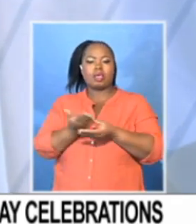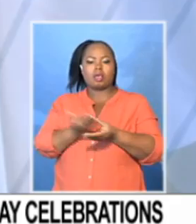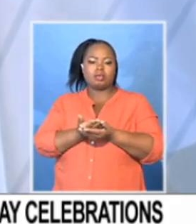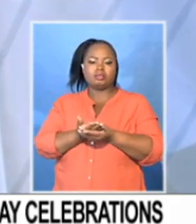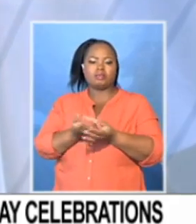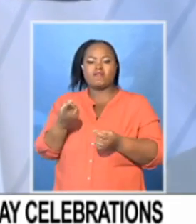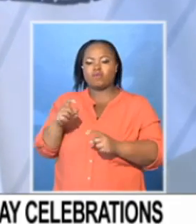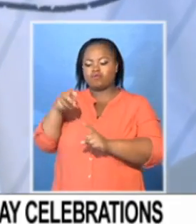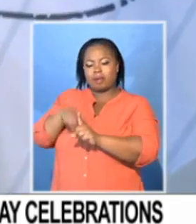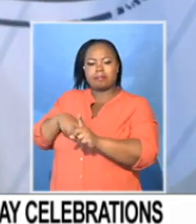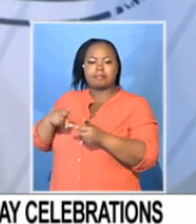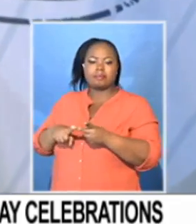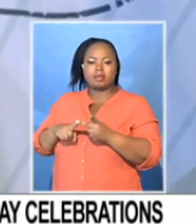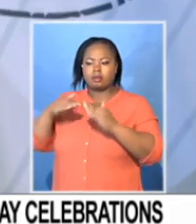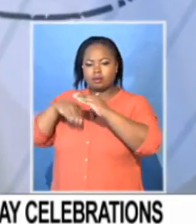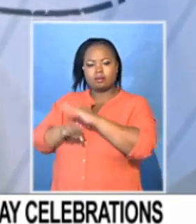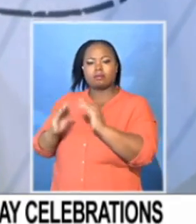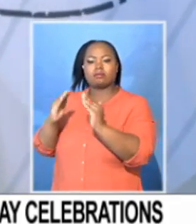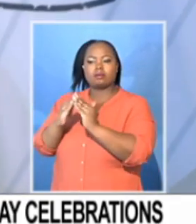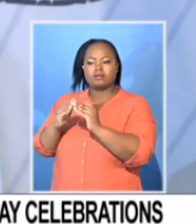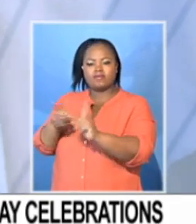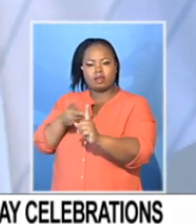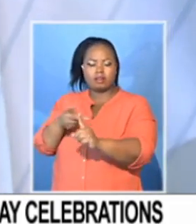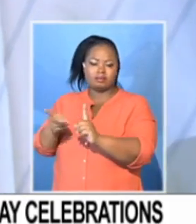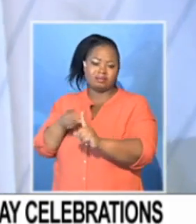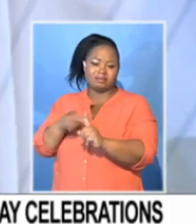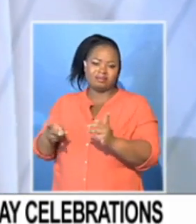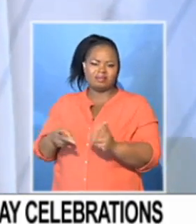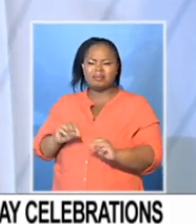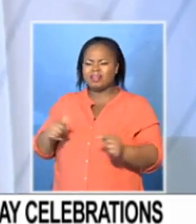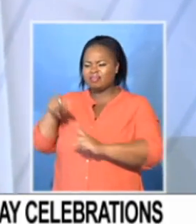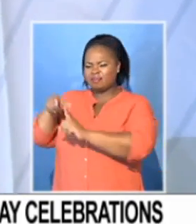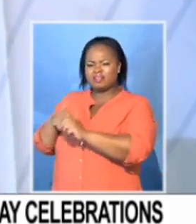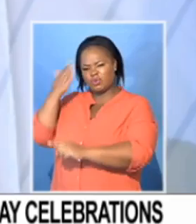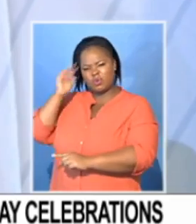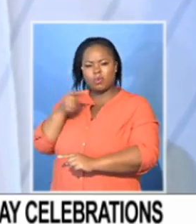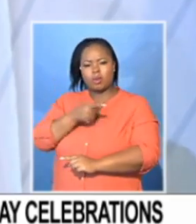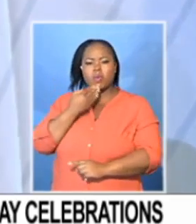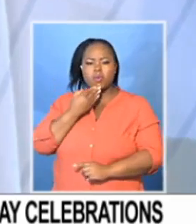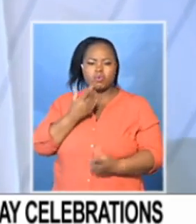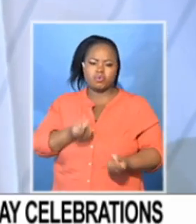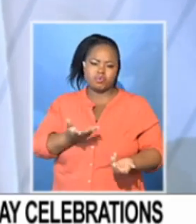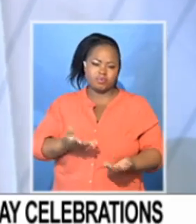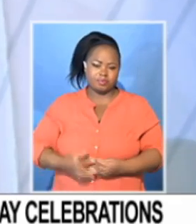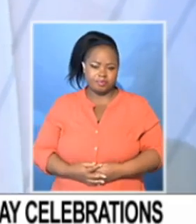offenses where the offender is known to the victim.